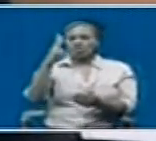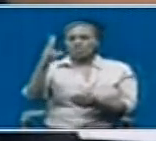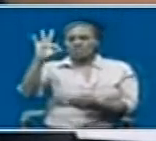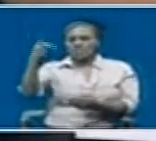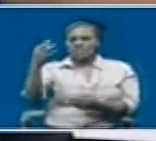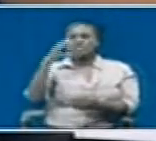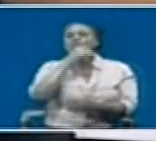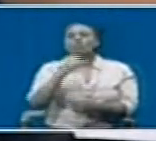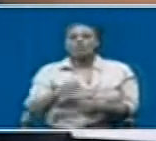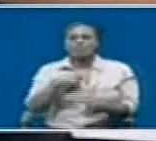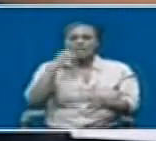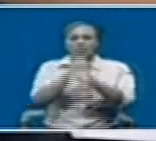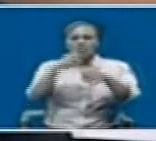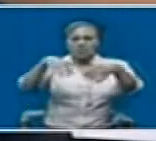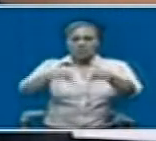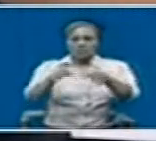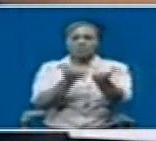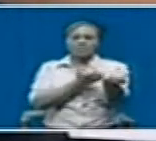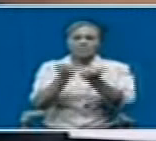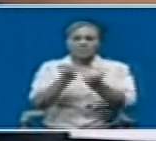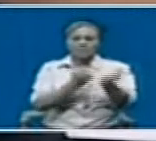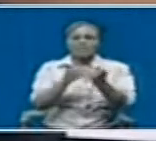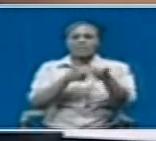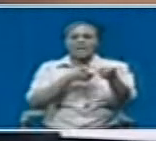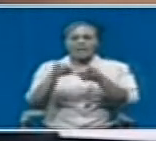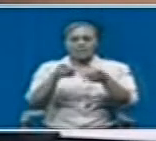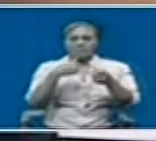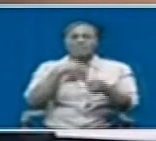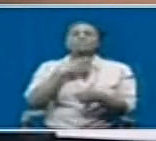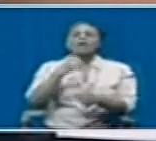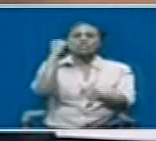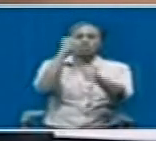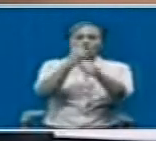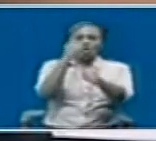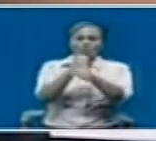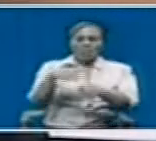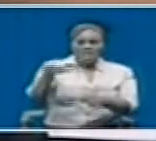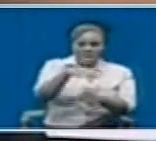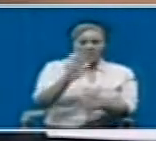old. I've done diploma in business administration. I'm looking for a job in that field.